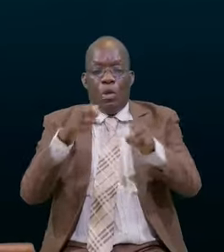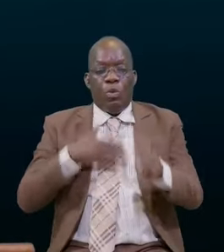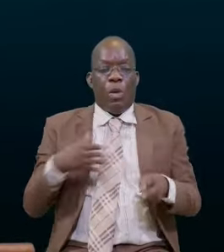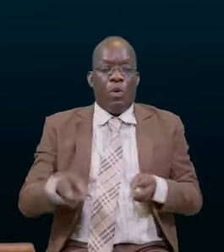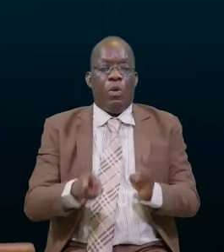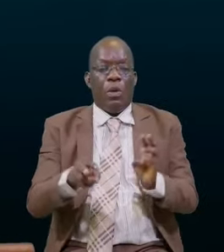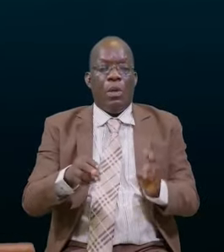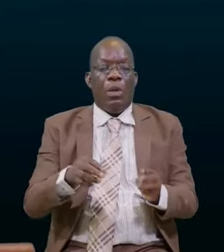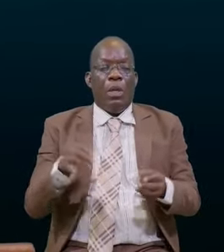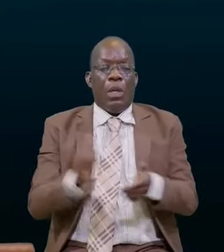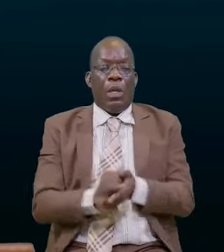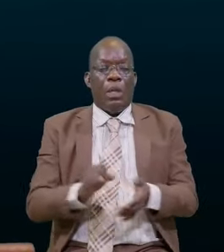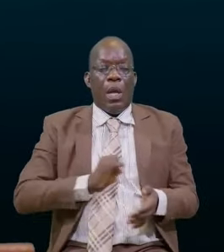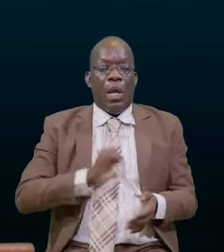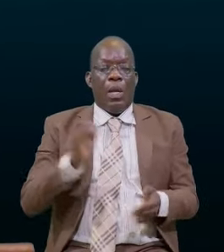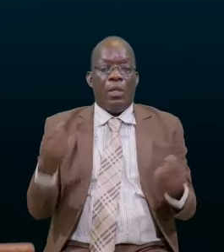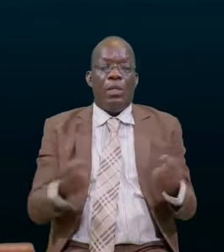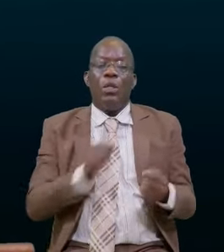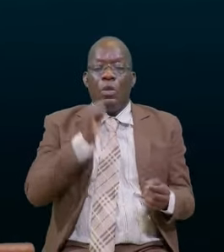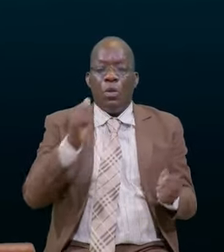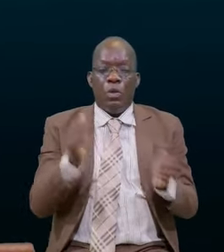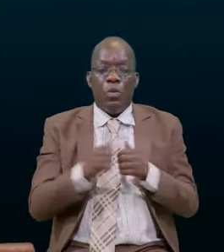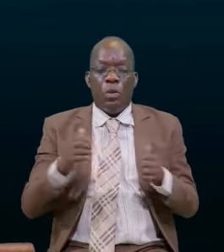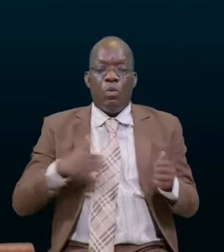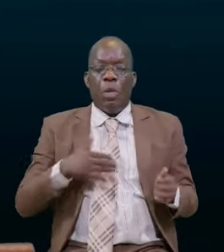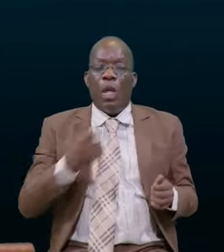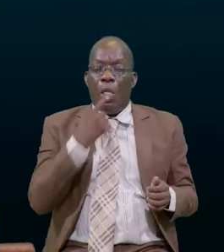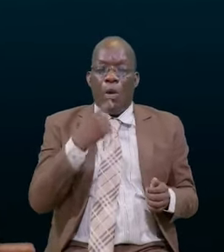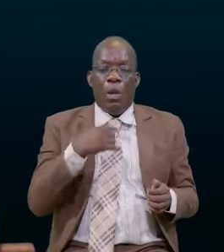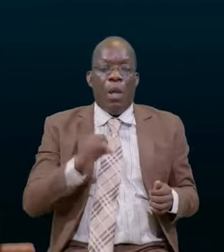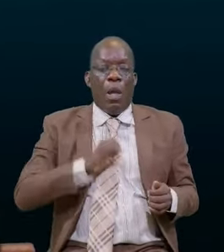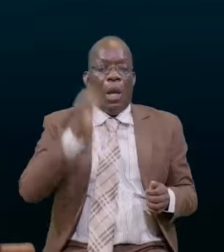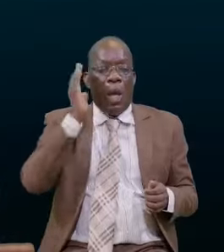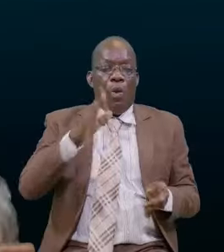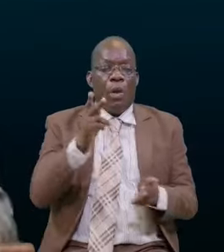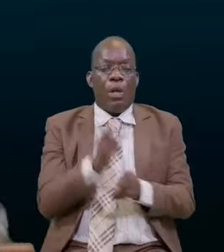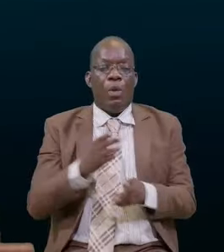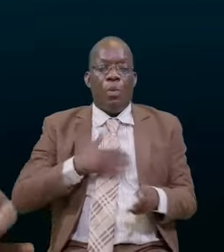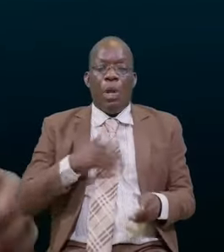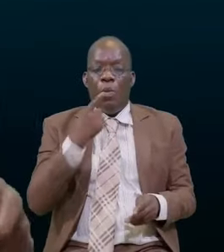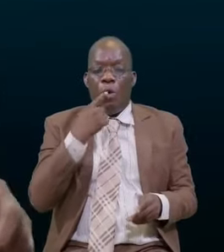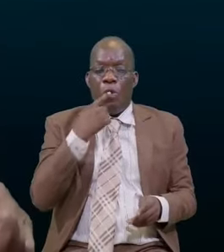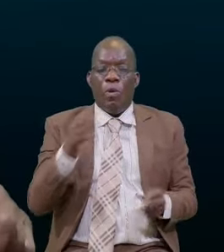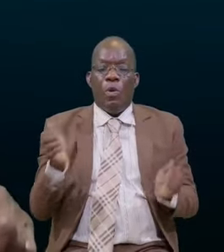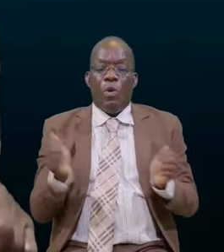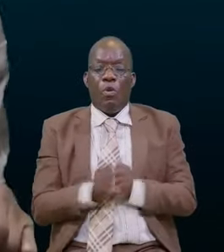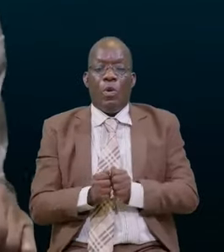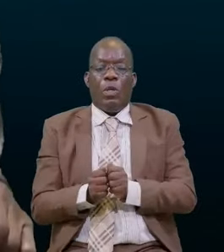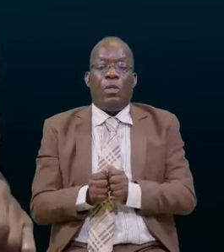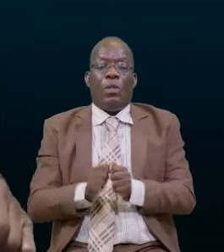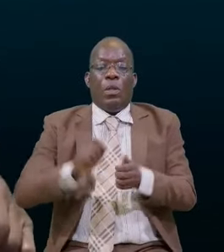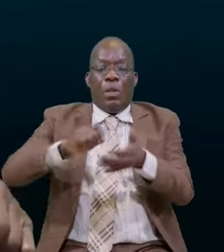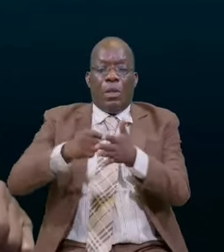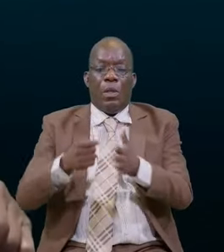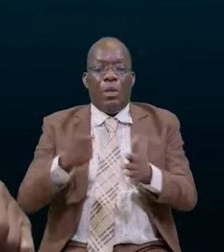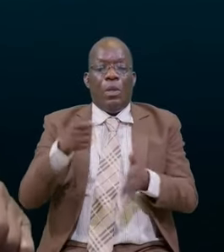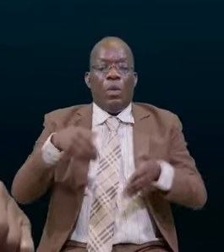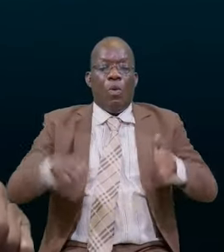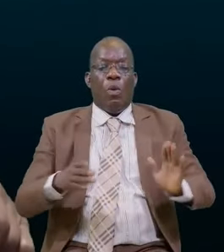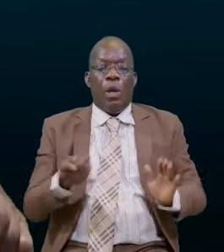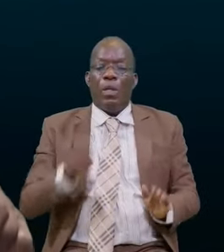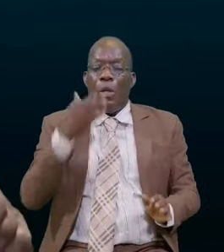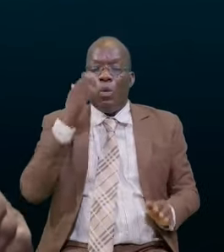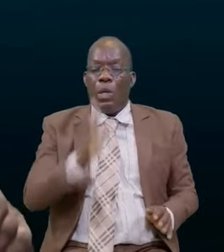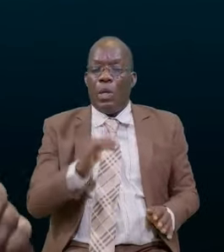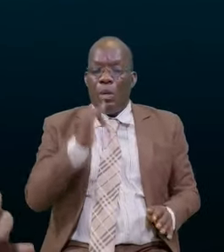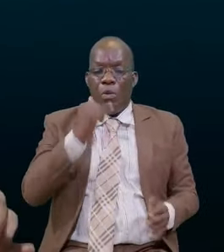bridle while the wicked is before me I will keep my mouth the bride why the wicked is before me and